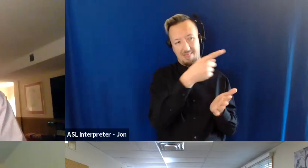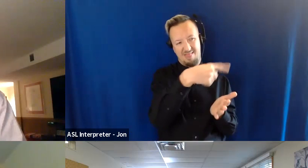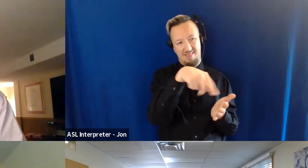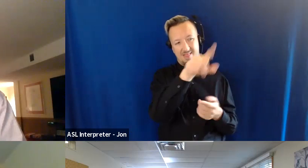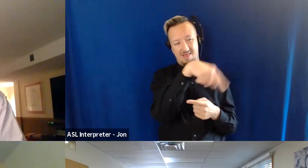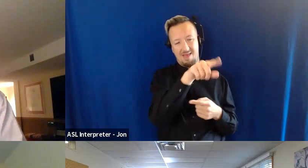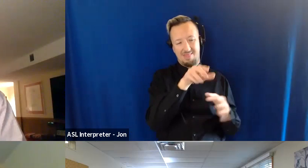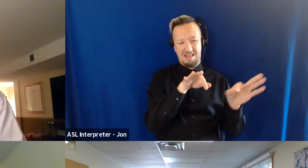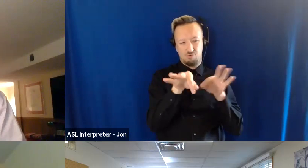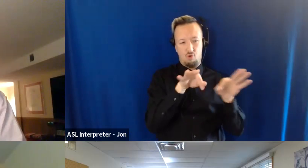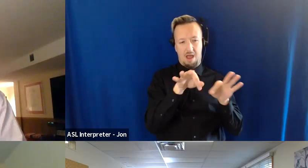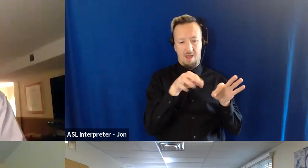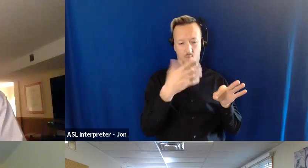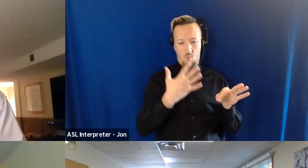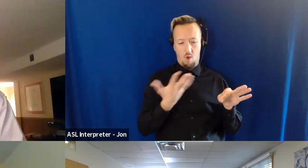a different way.